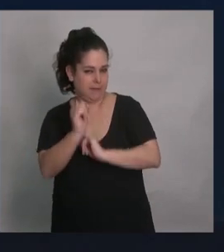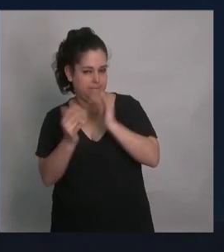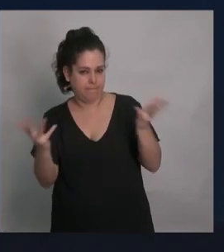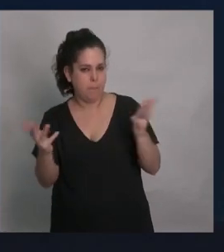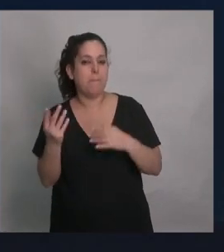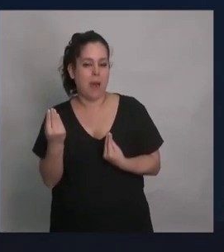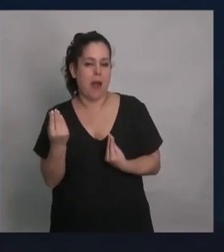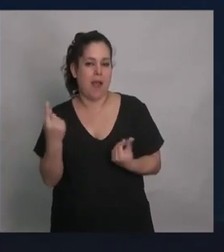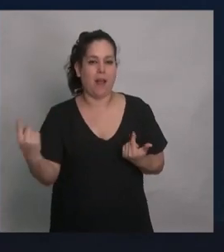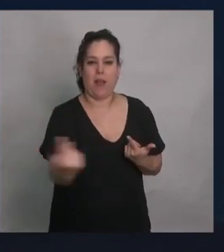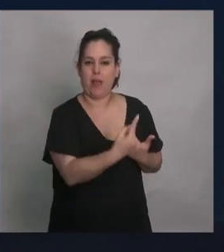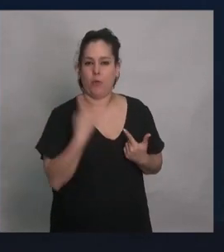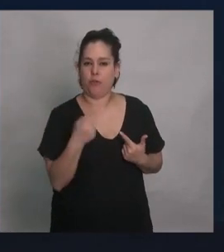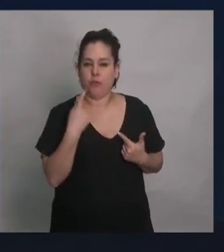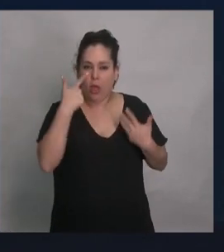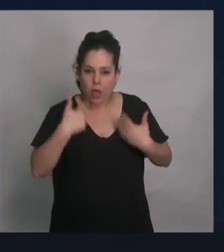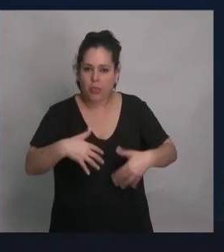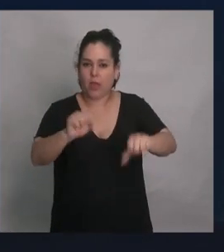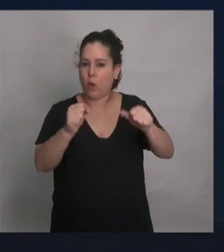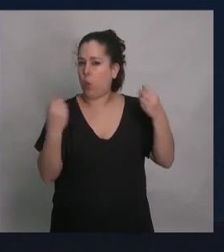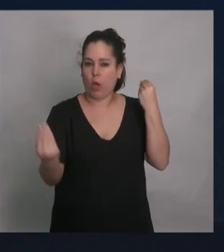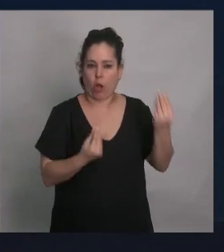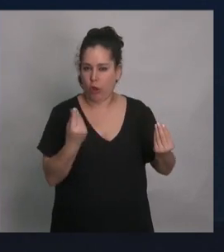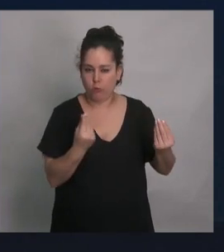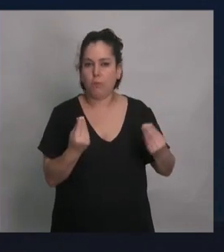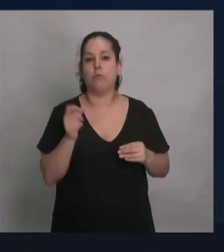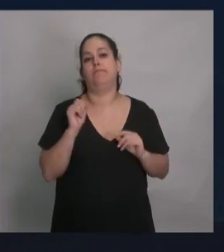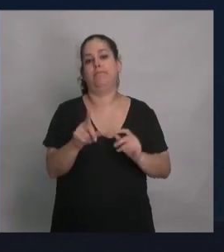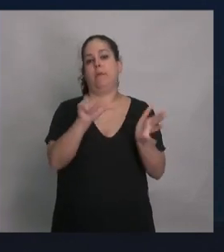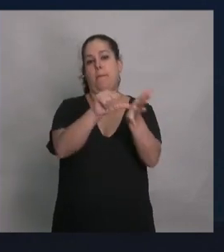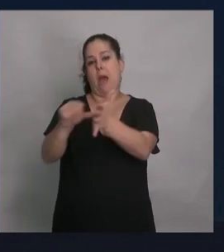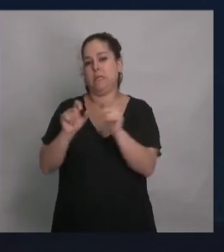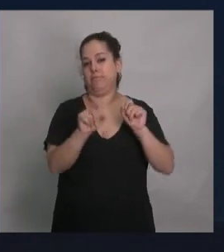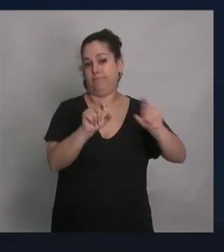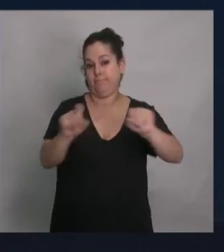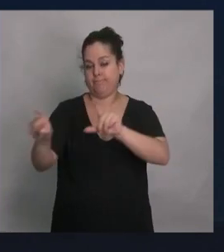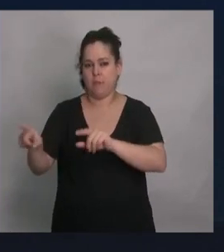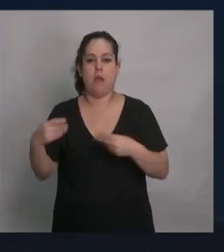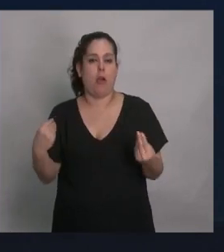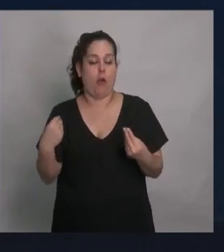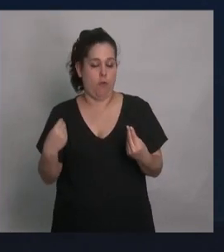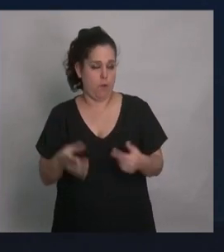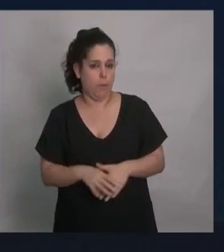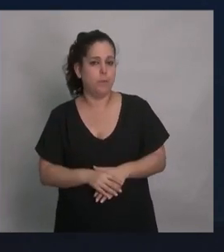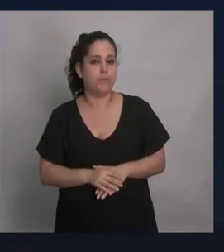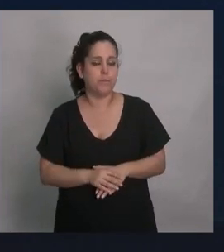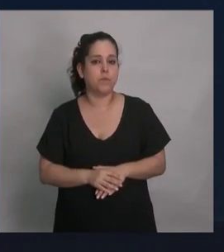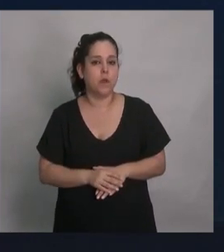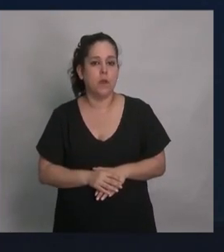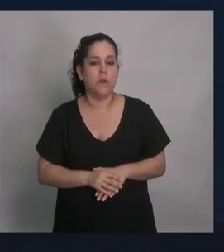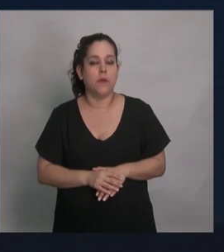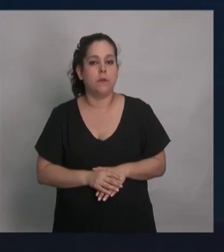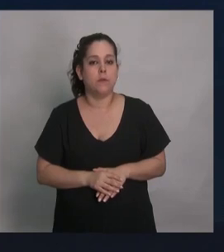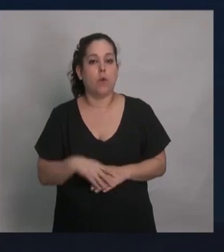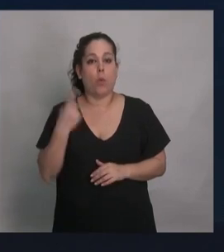to discover how to do it, in their country that is, in front of the extreme